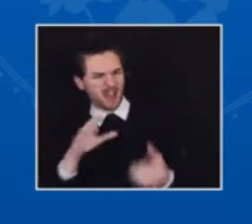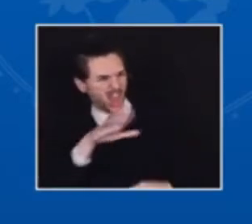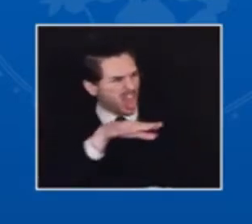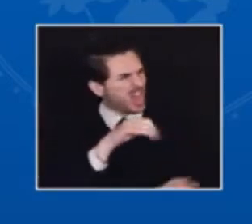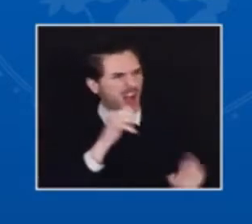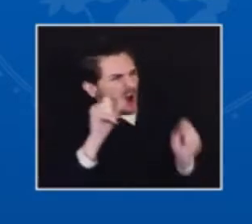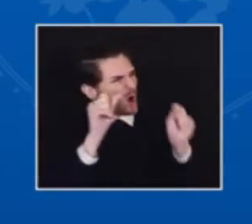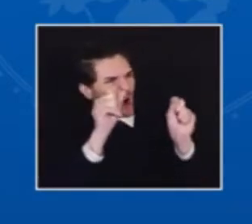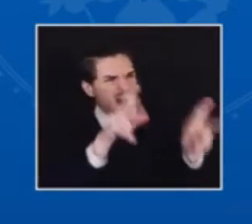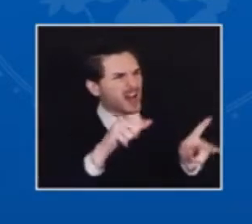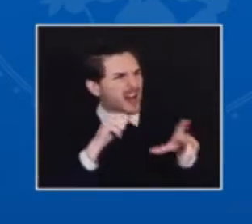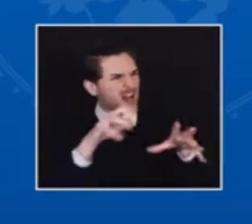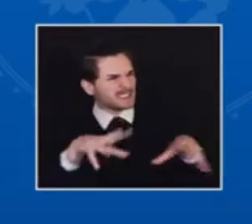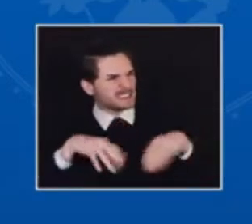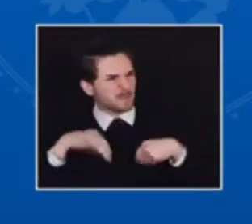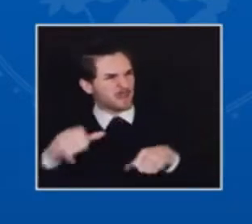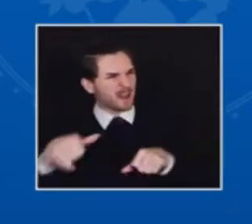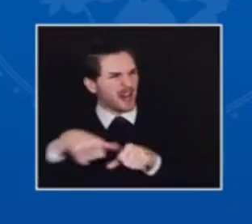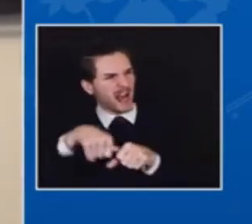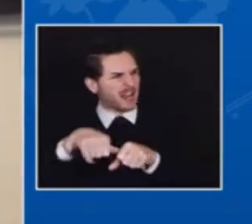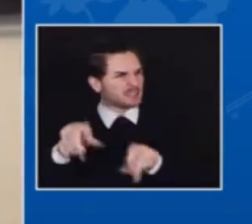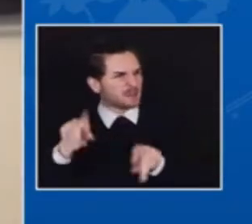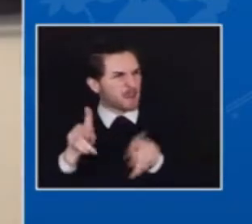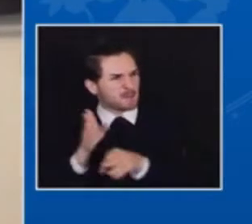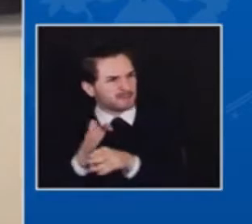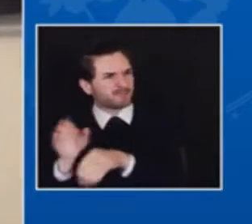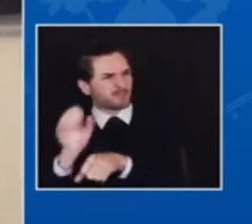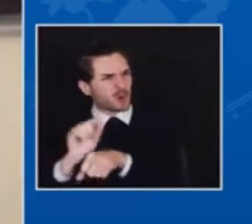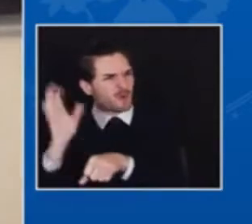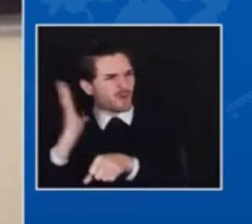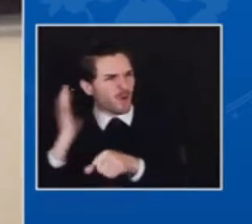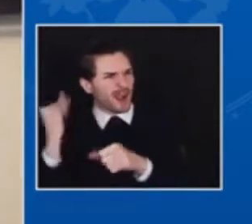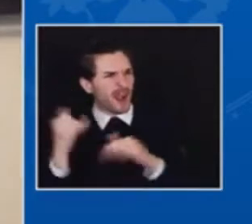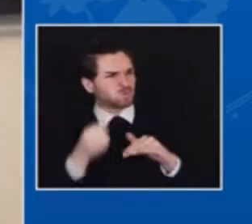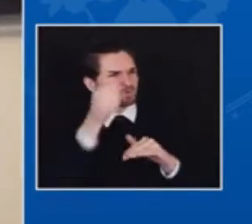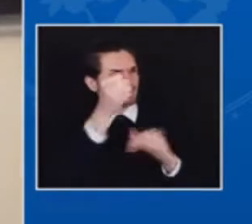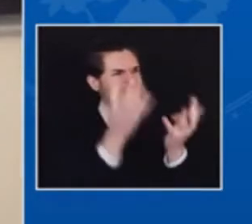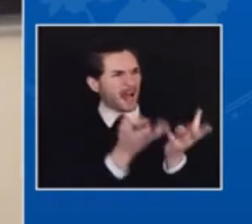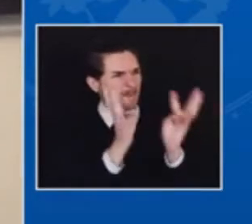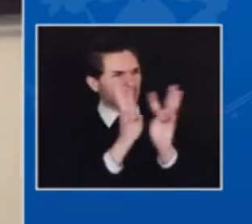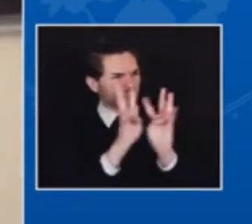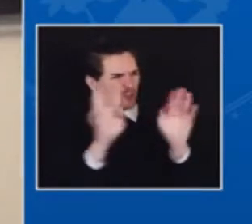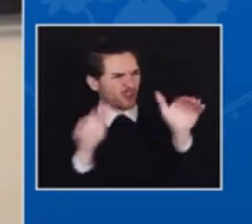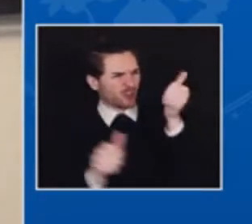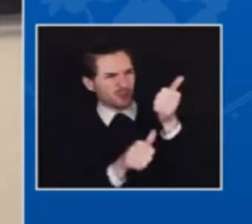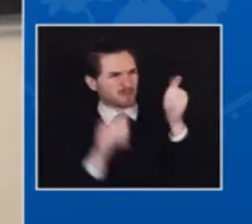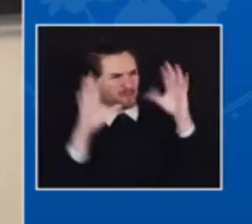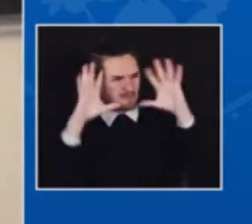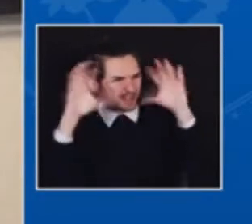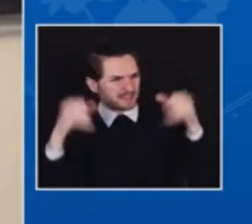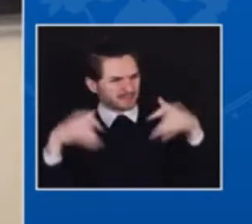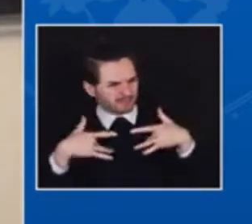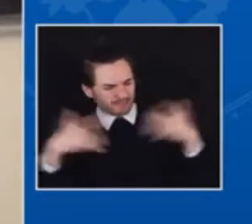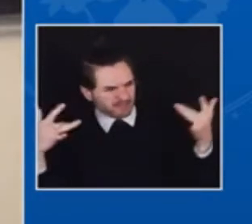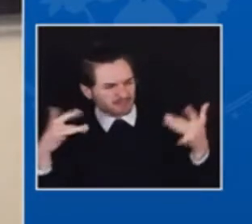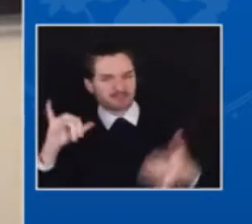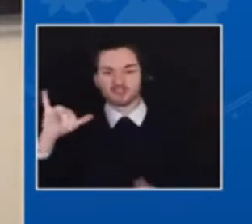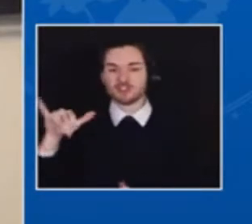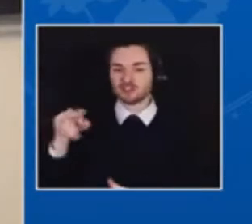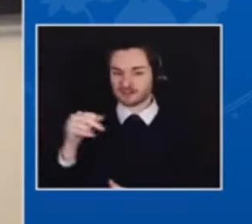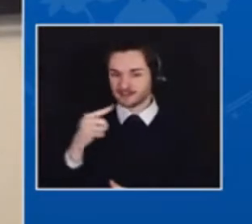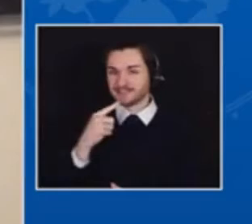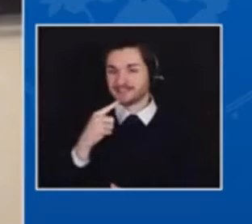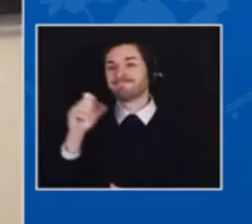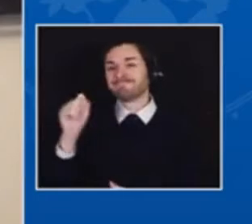way or are you GNA ignore it uh well Aman thanks for for the question and as you can see by the number of announcements that we've